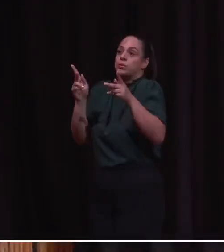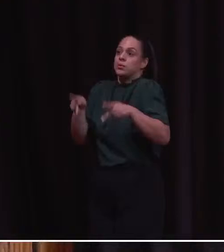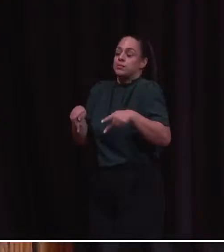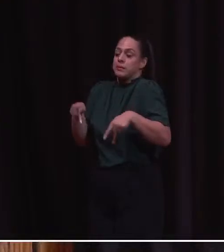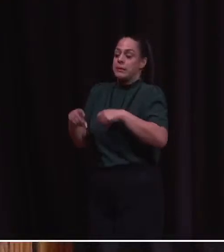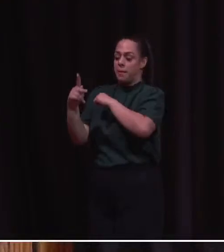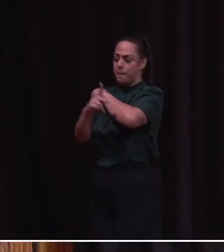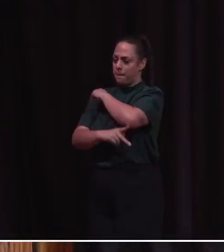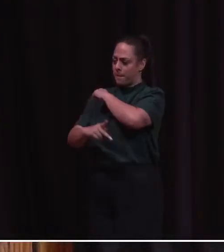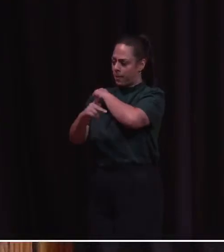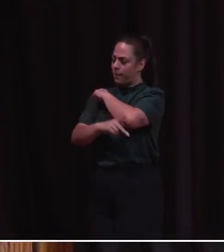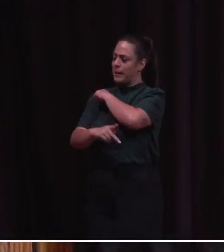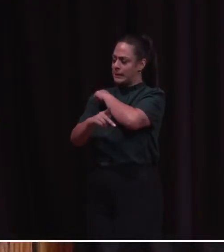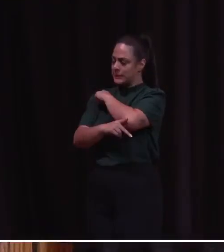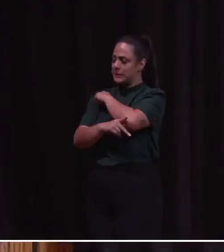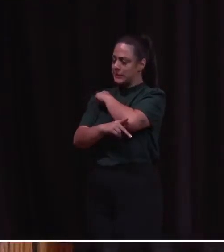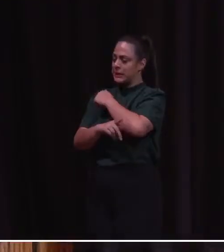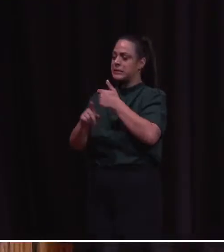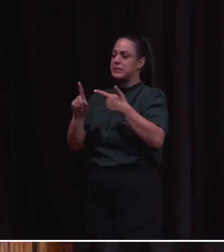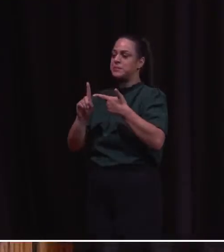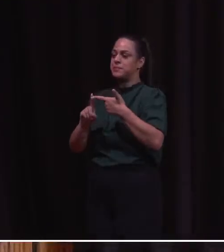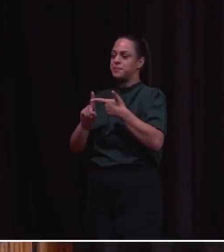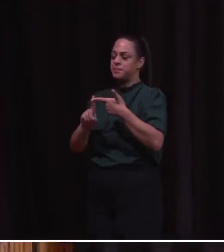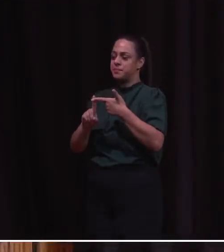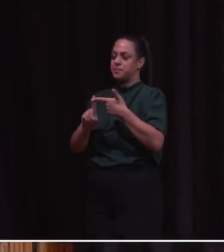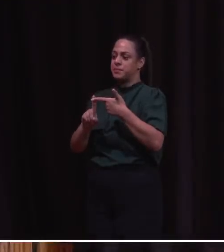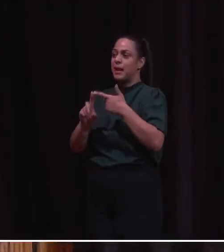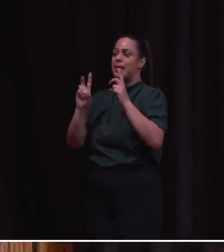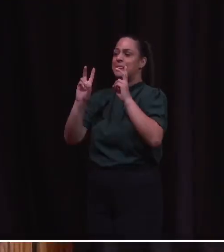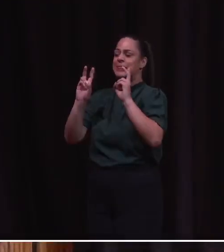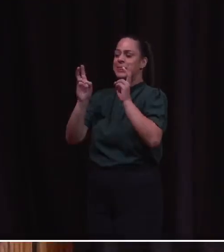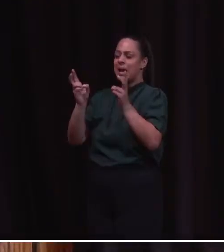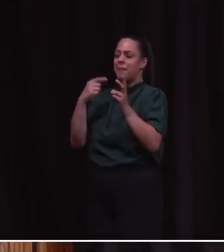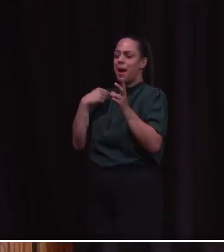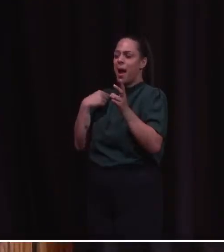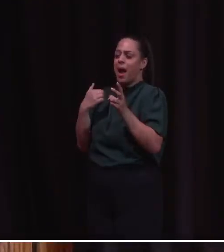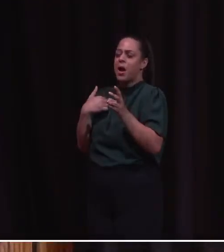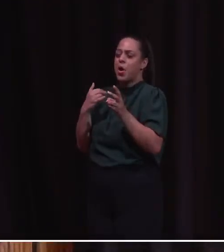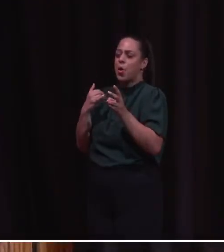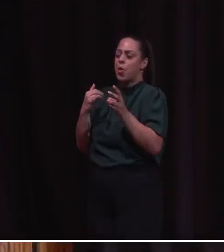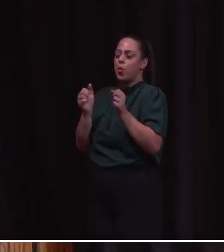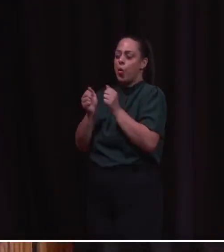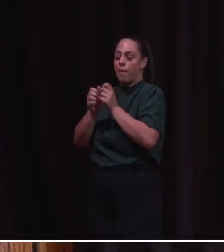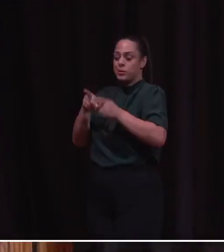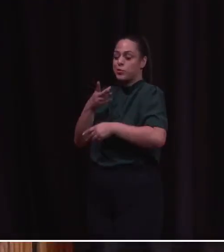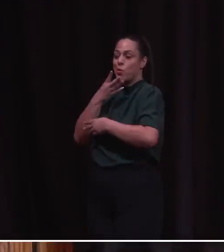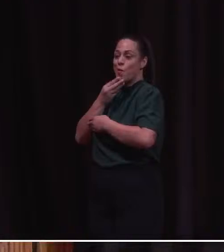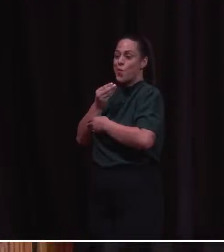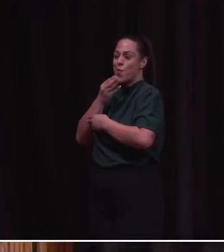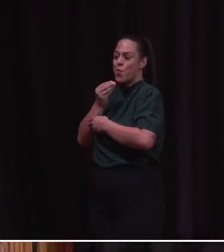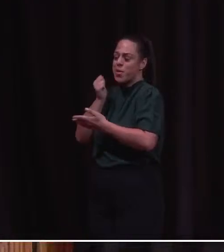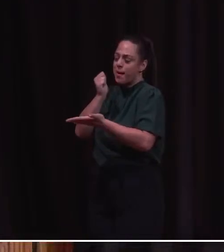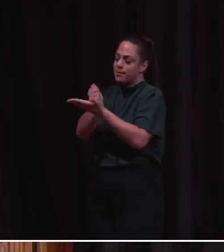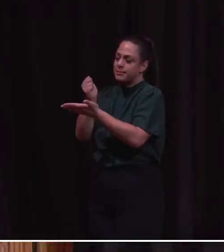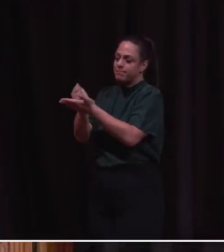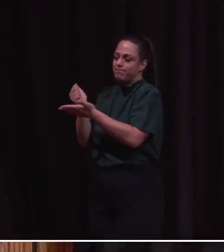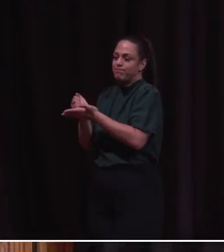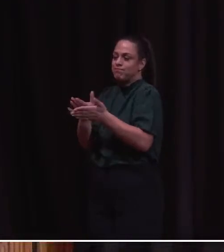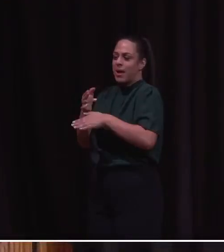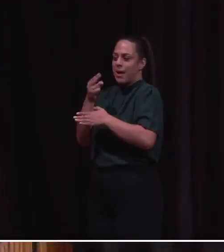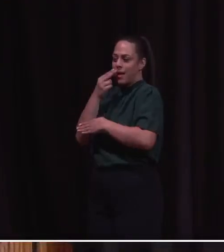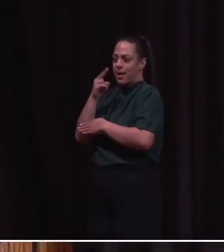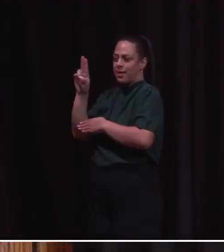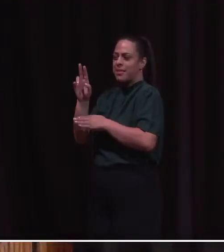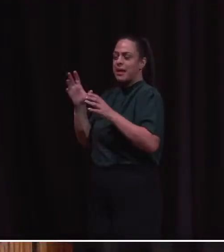and slavery, the sexual slavery and daily terror of enslavement, to name a few traumatic